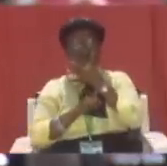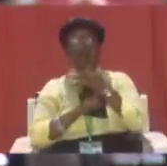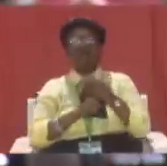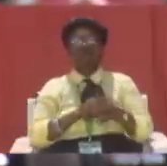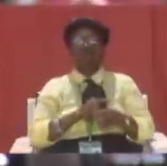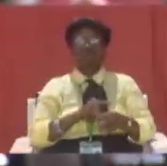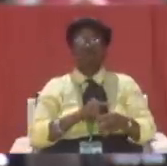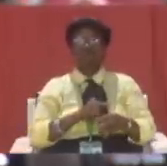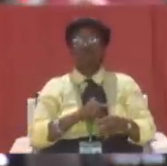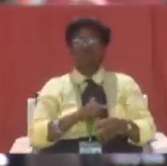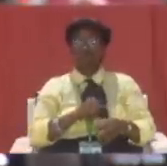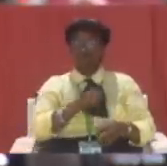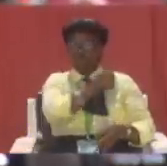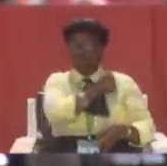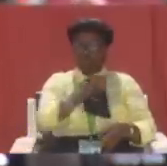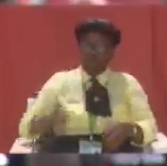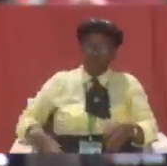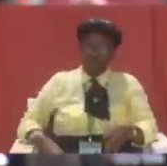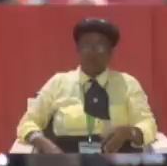Solomon.